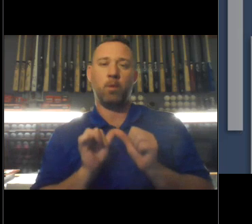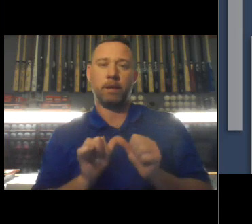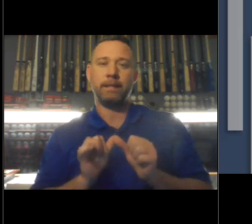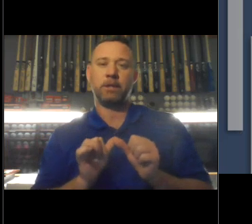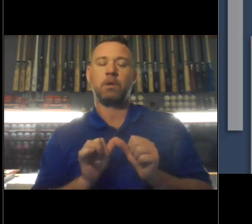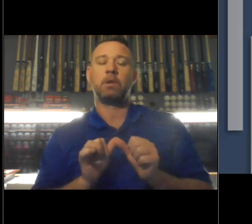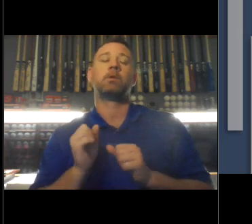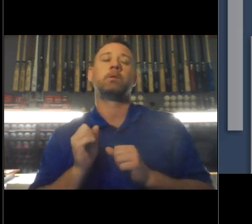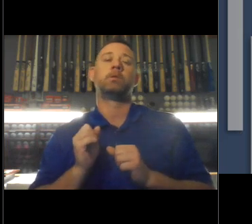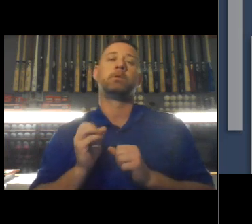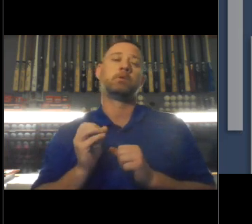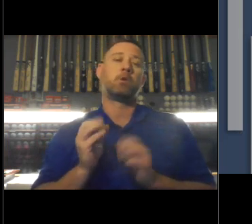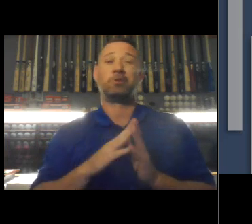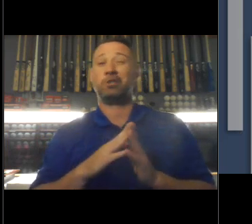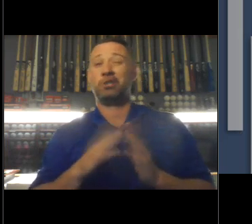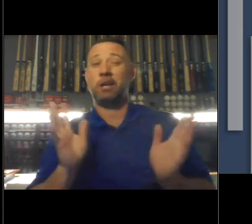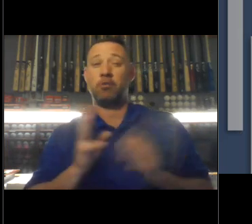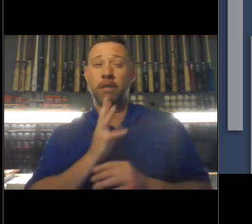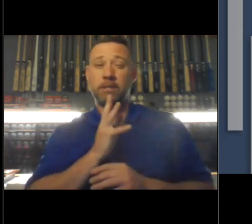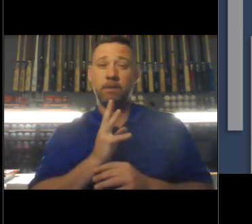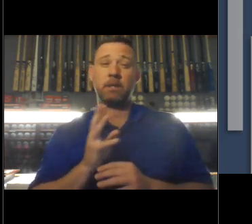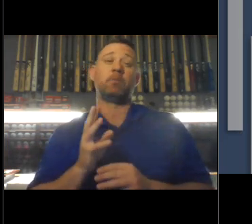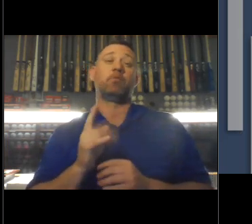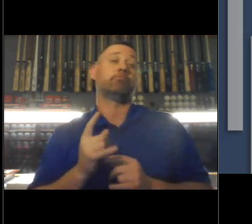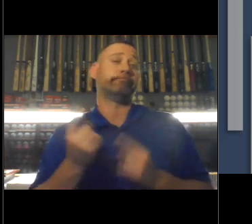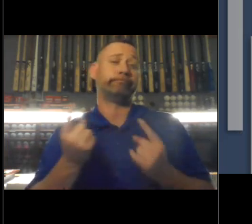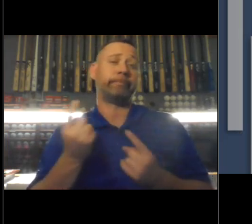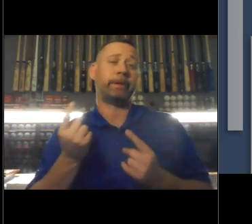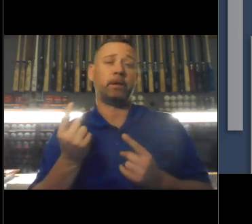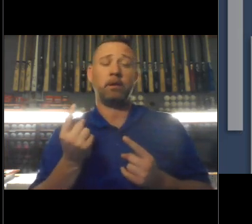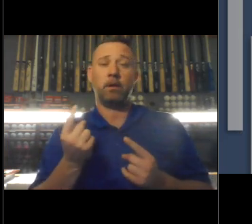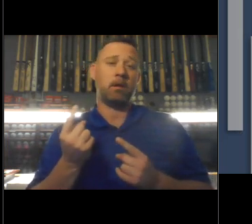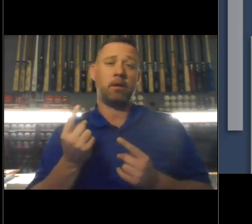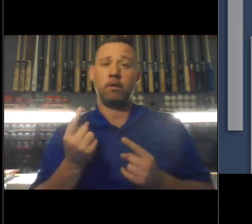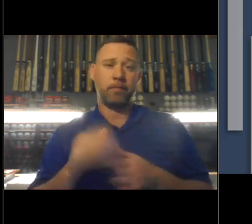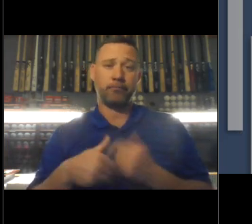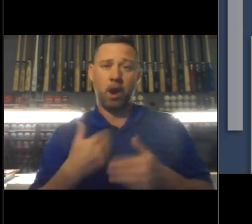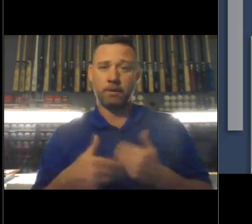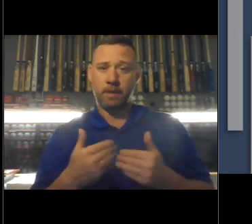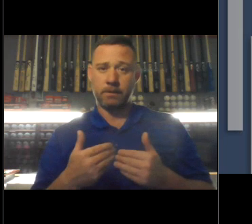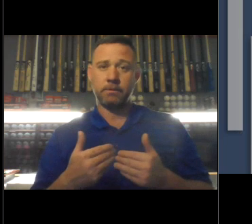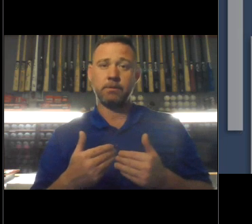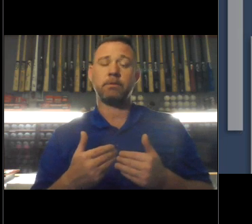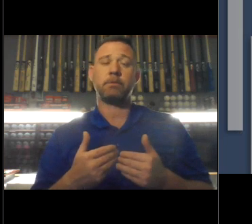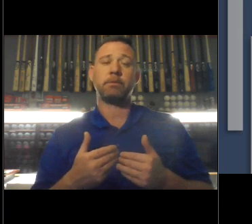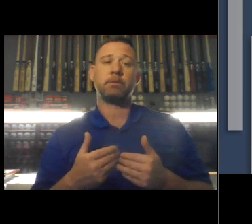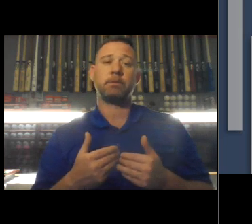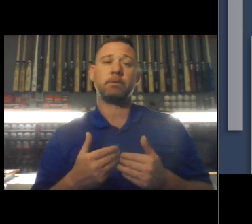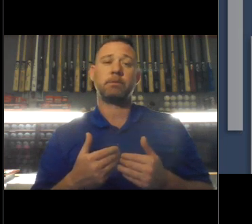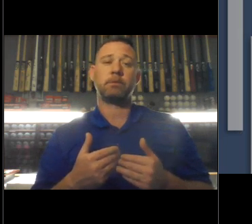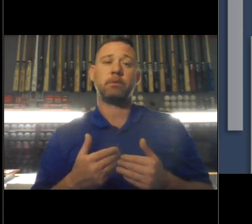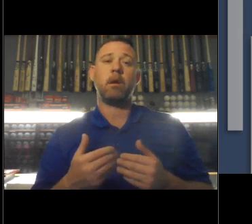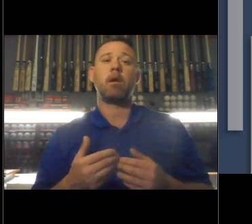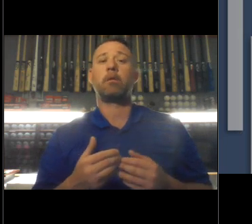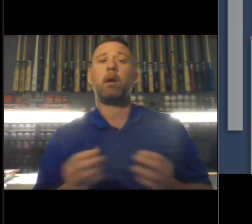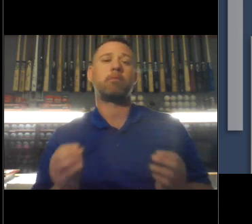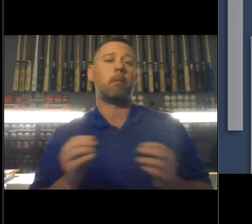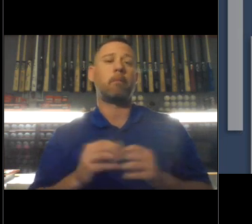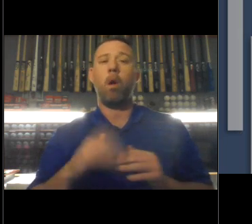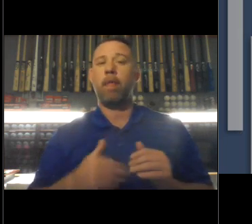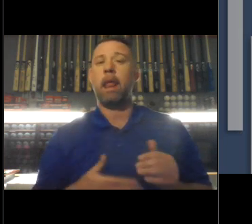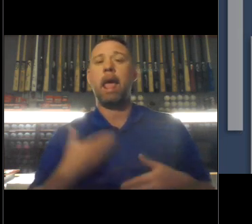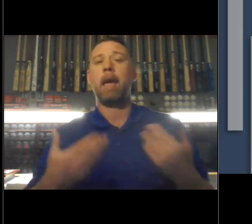that's kind of, generally speaking, that's how we're thinking about the planning process. And more than happy to